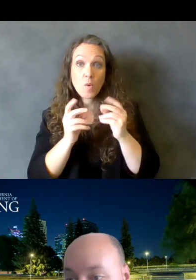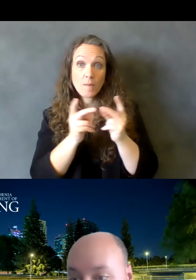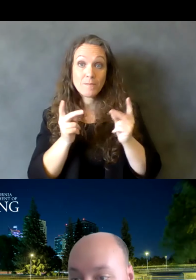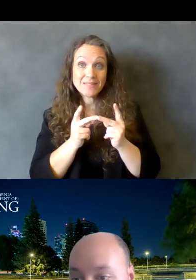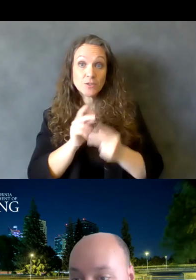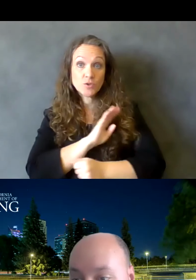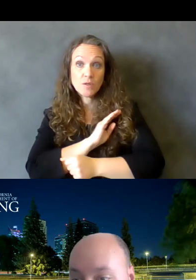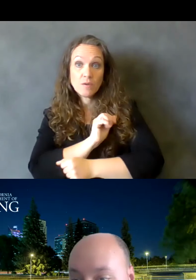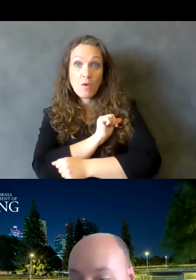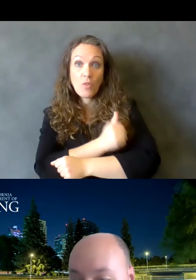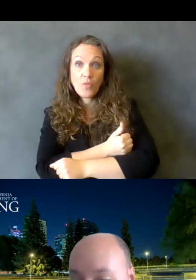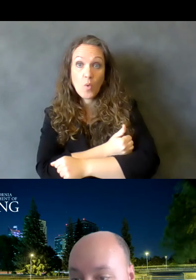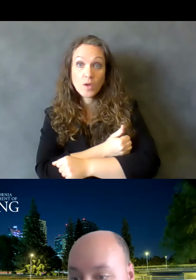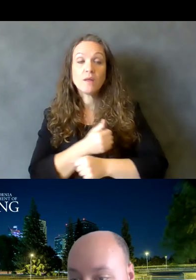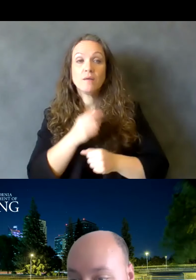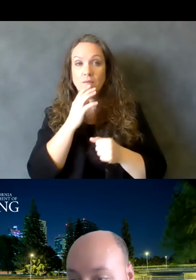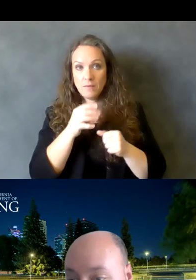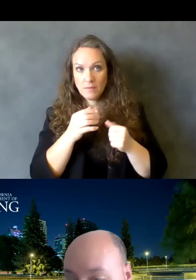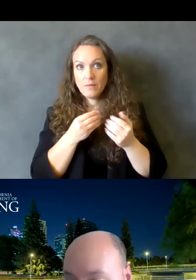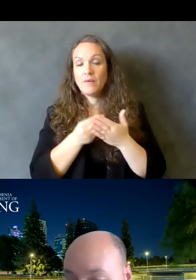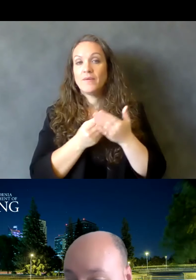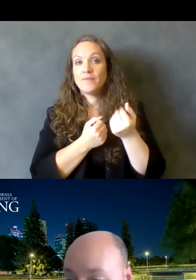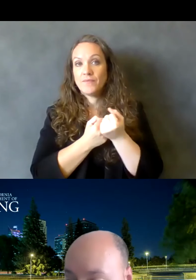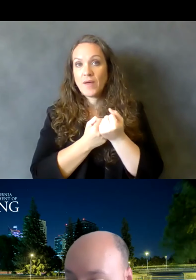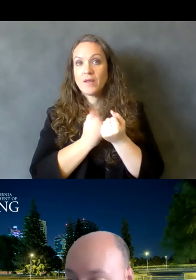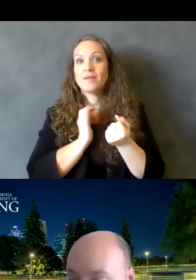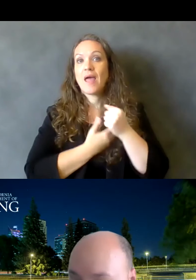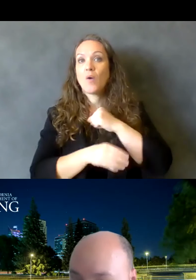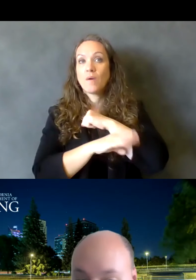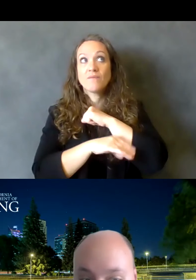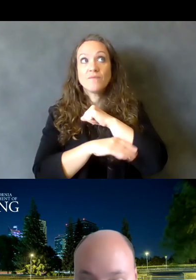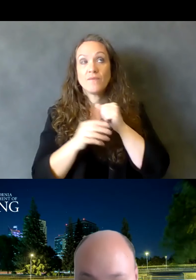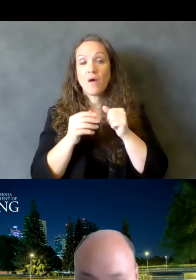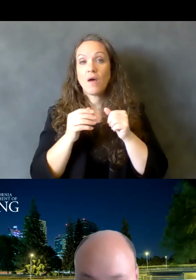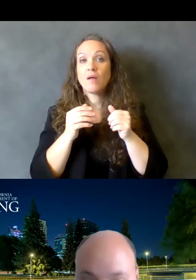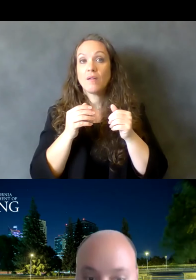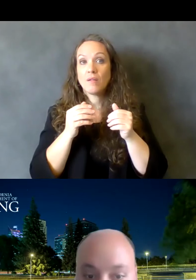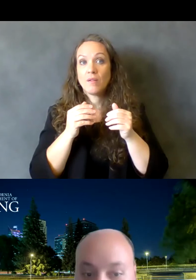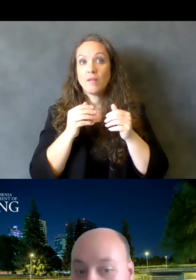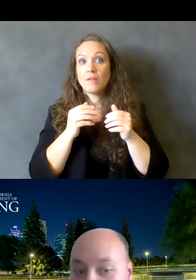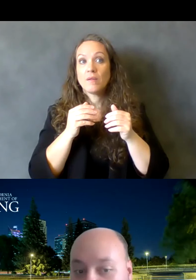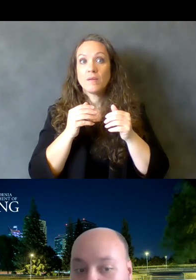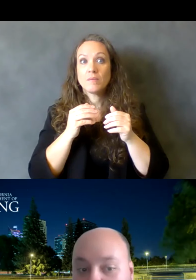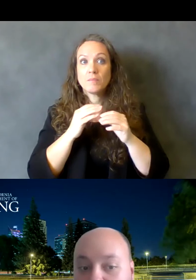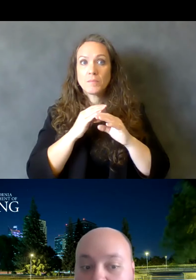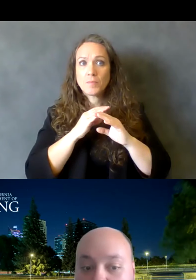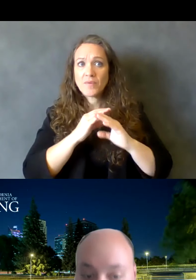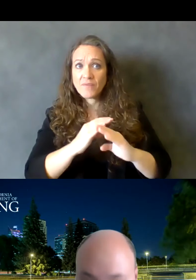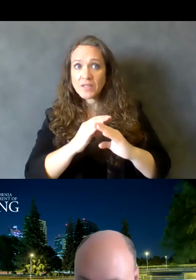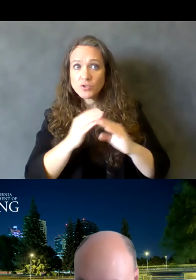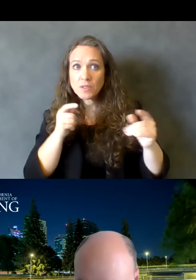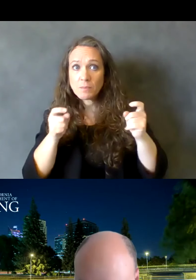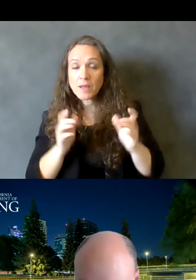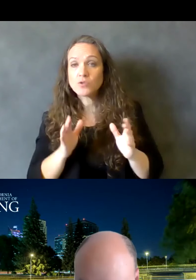fund the ongoing work of our fall prevention program manager for another year, which lines up with the